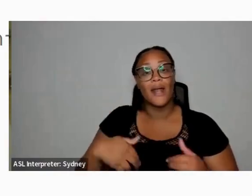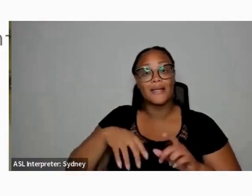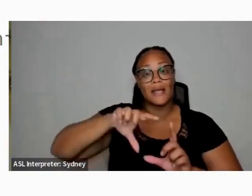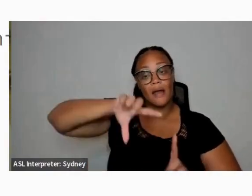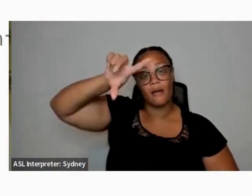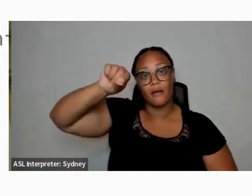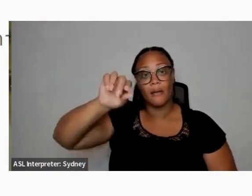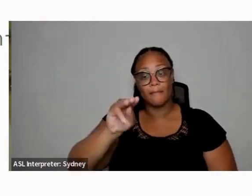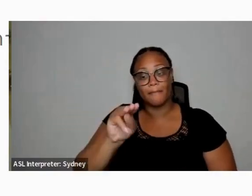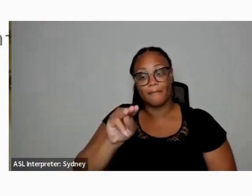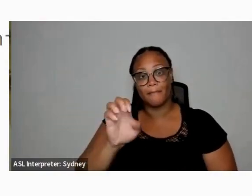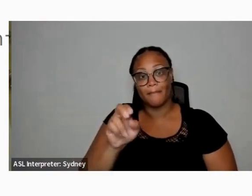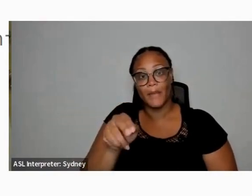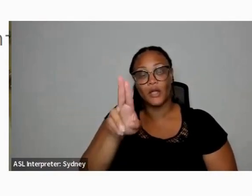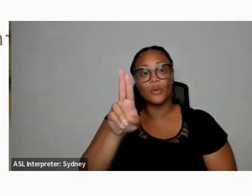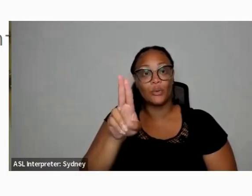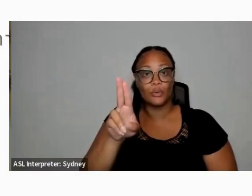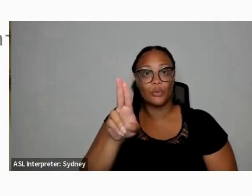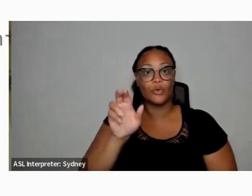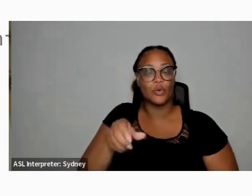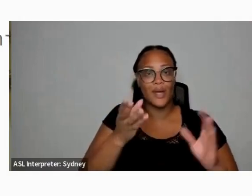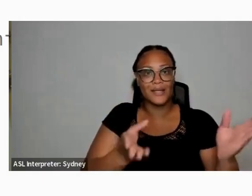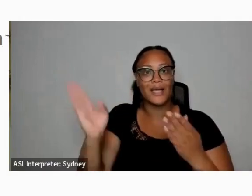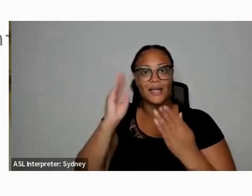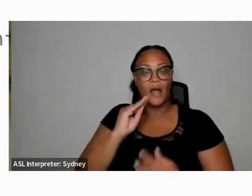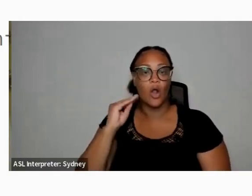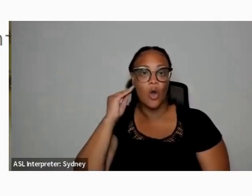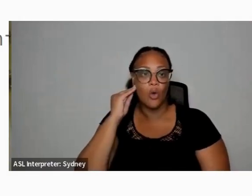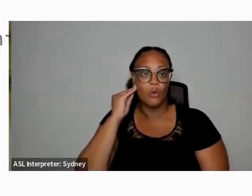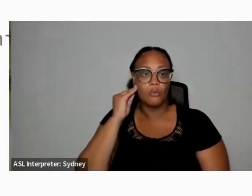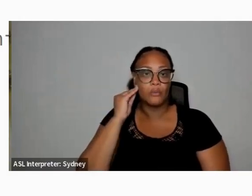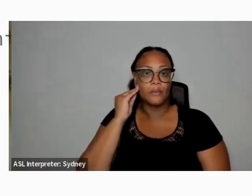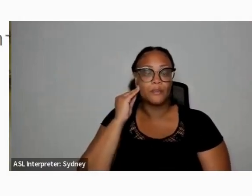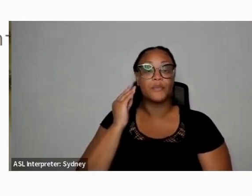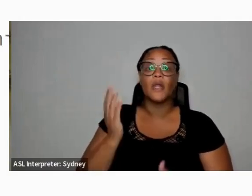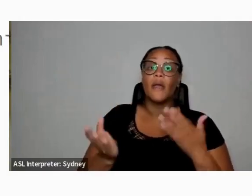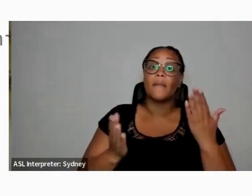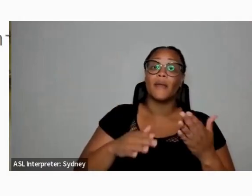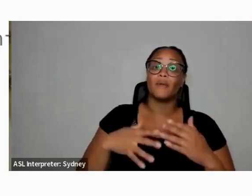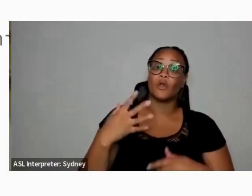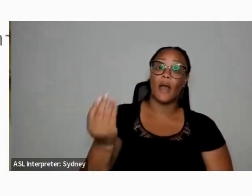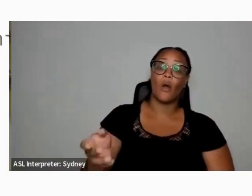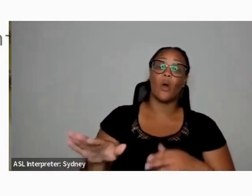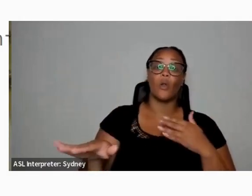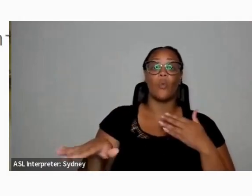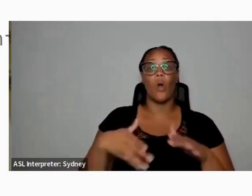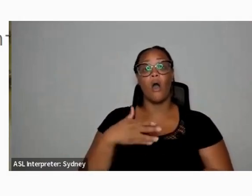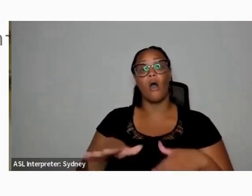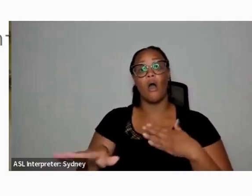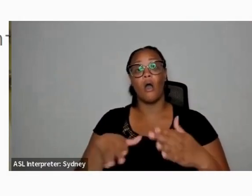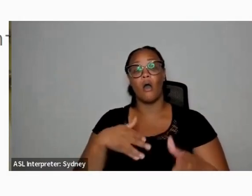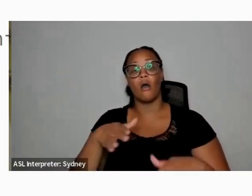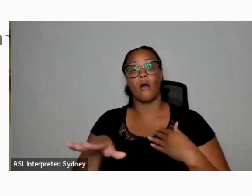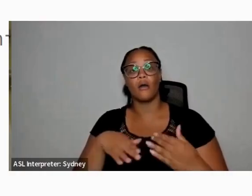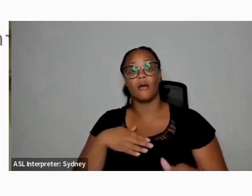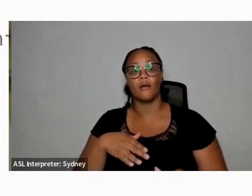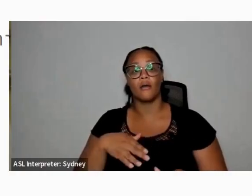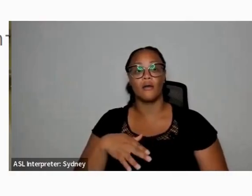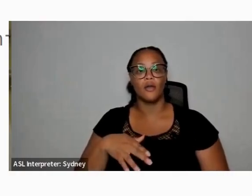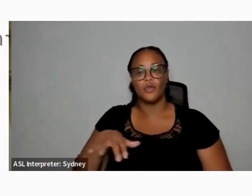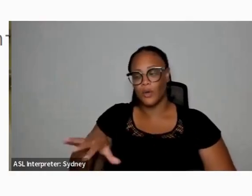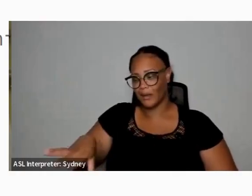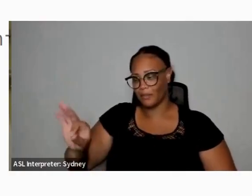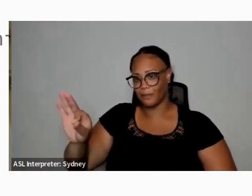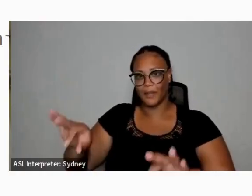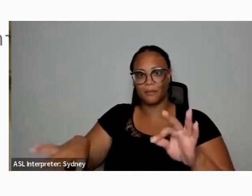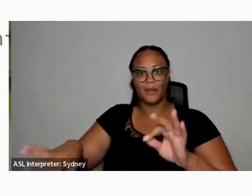nature walk, I'm always stuffing a bag or my pockets full of something so that we can create a memory